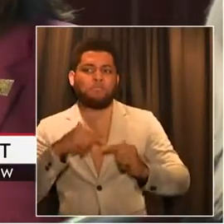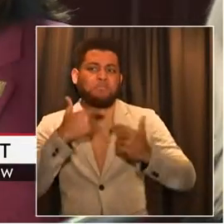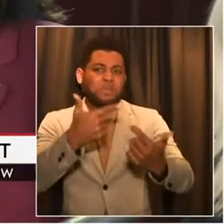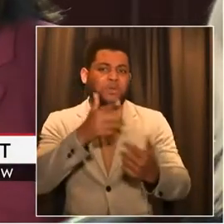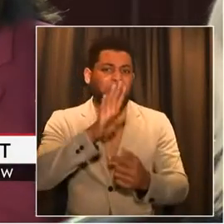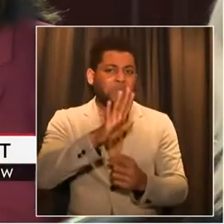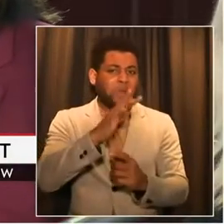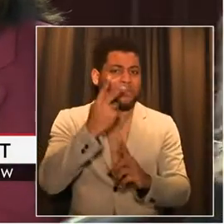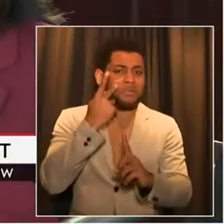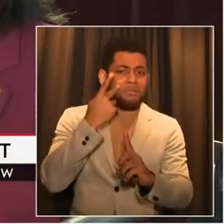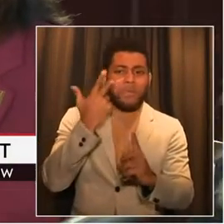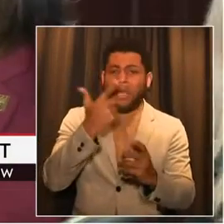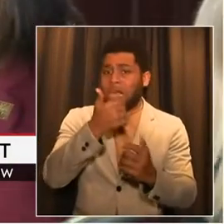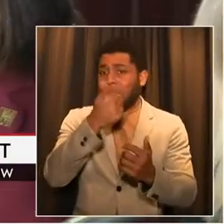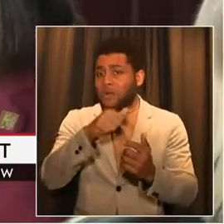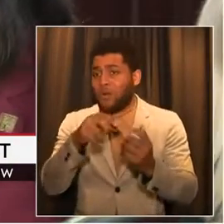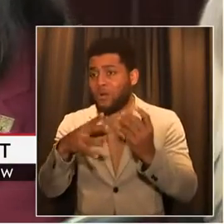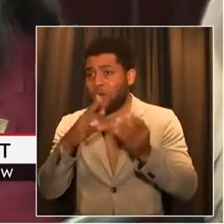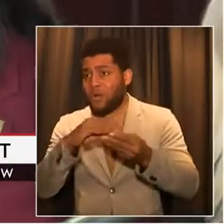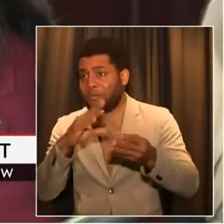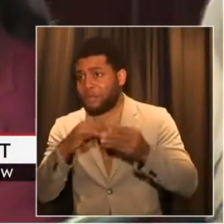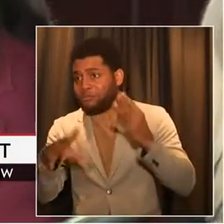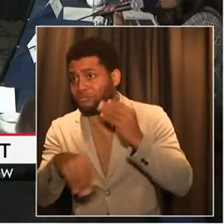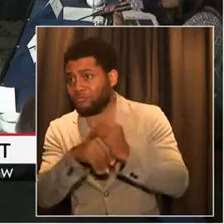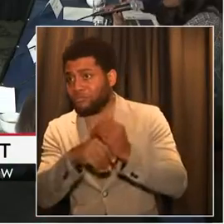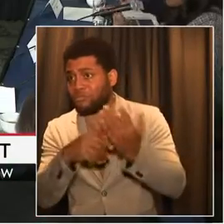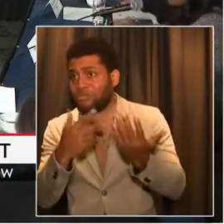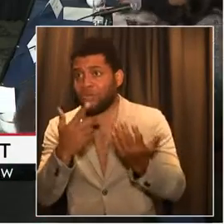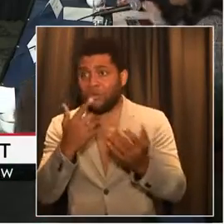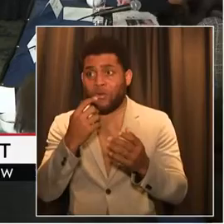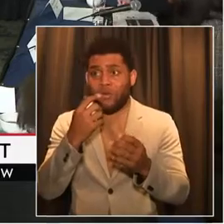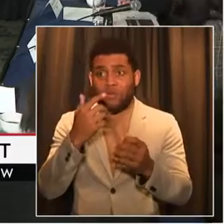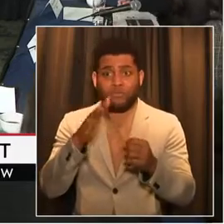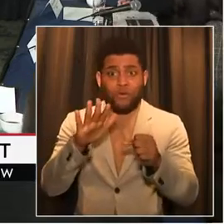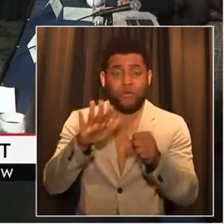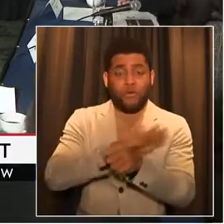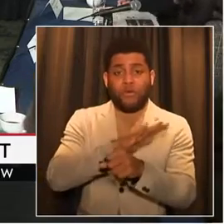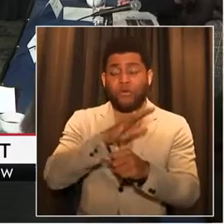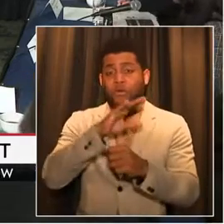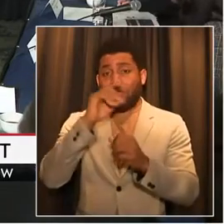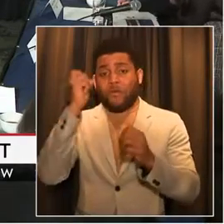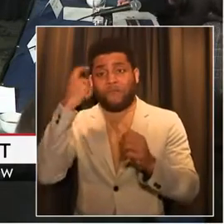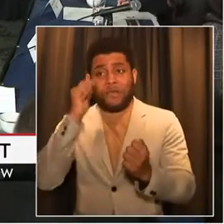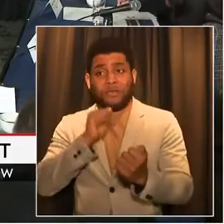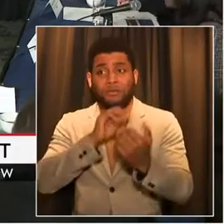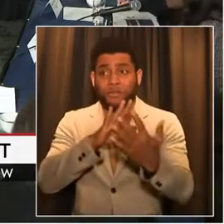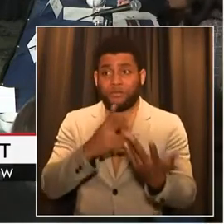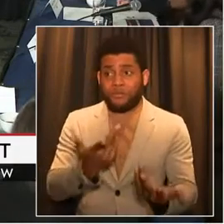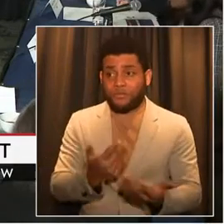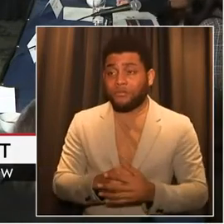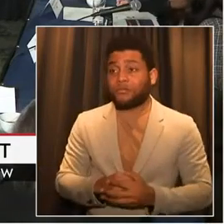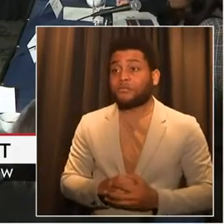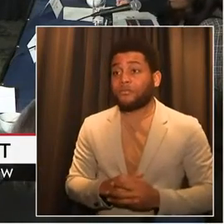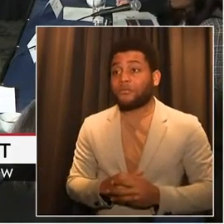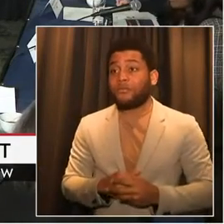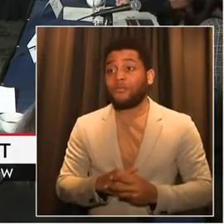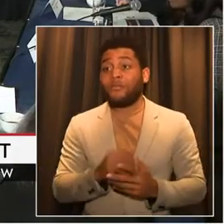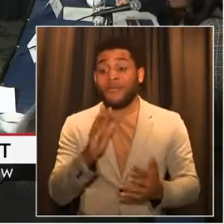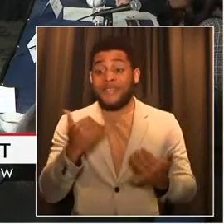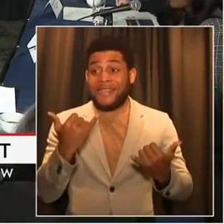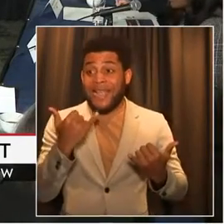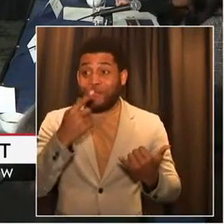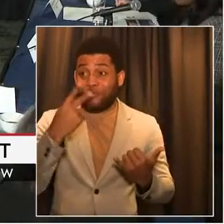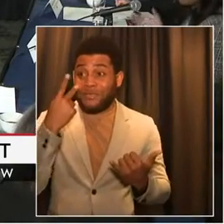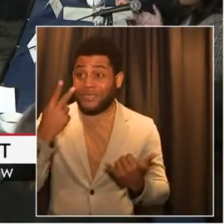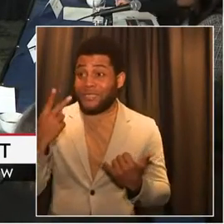But this is a whole of government approach. Yeah, there really isn't. I mean, the reason you see both of us sitting here in these two topics is we recognize the